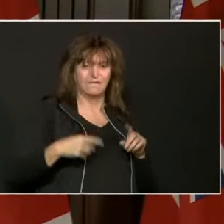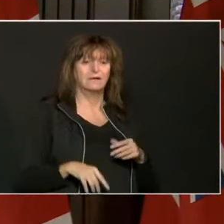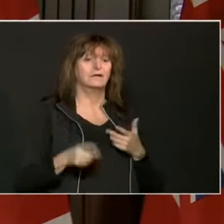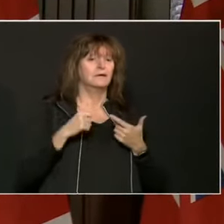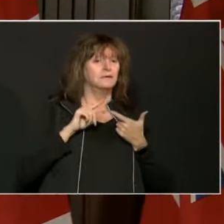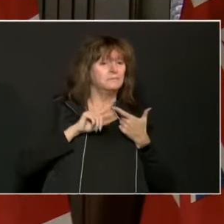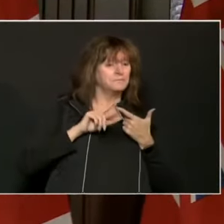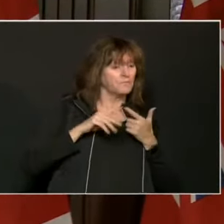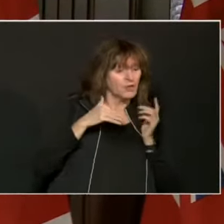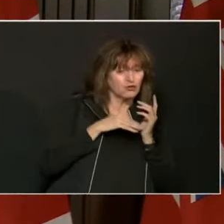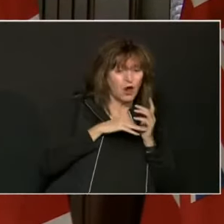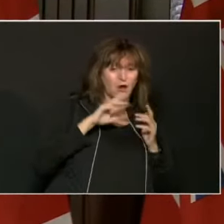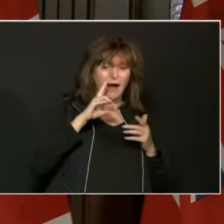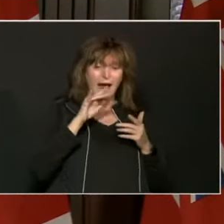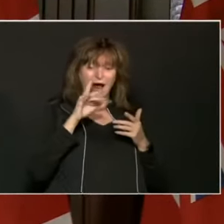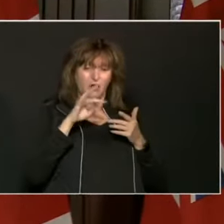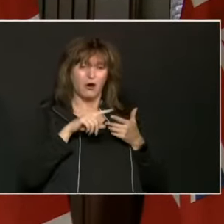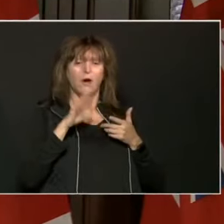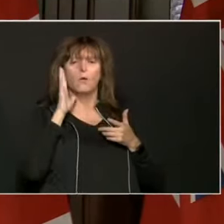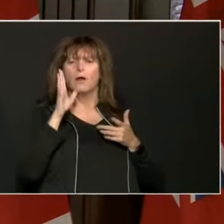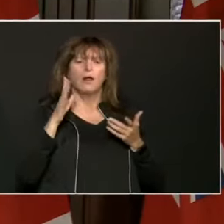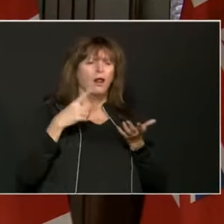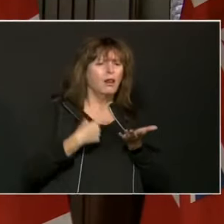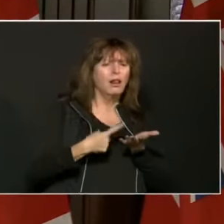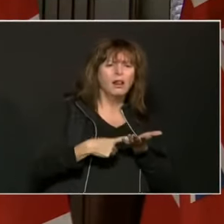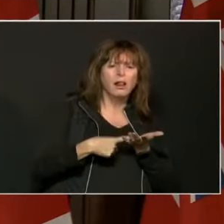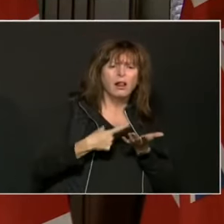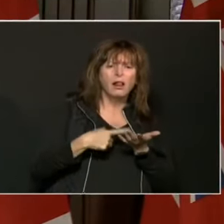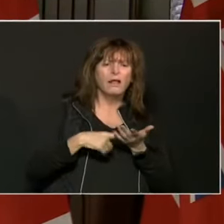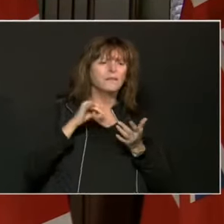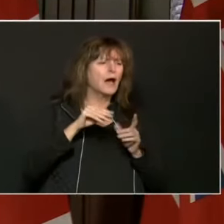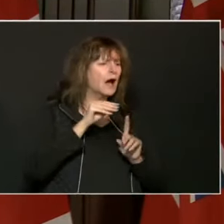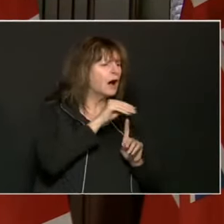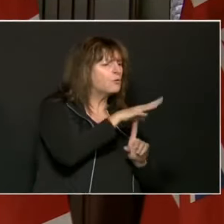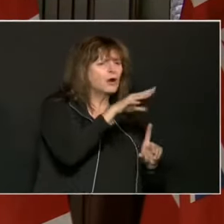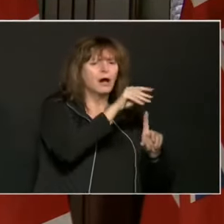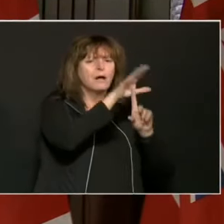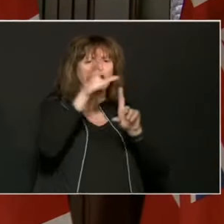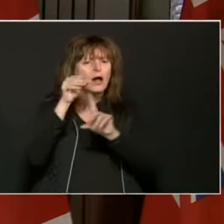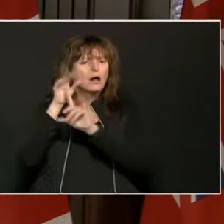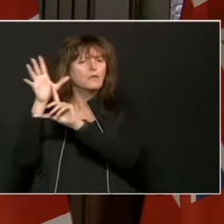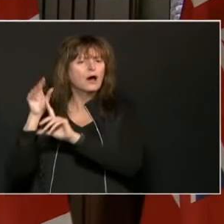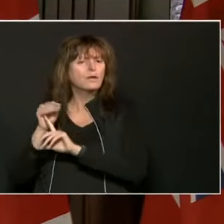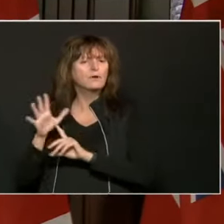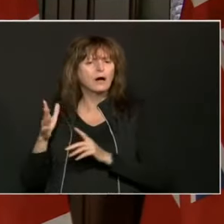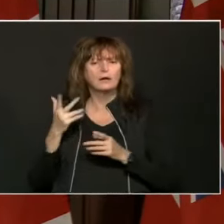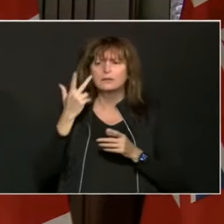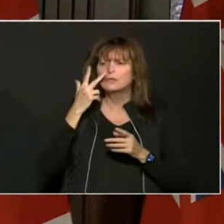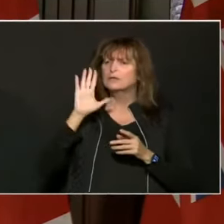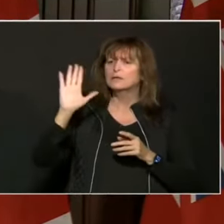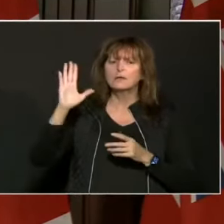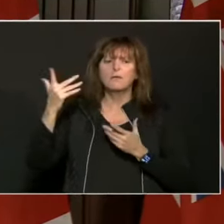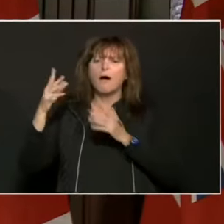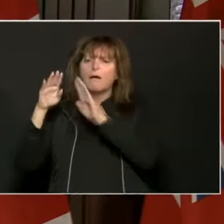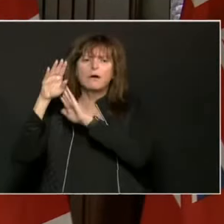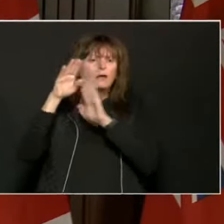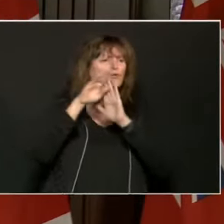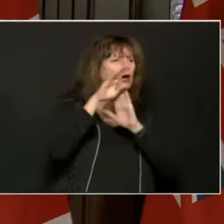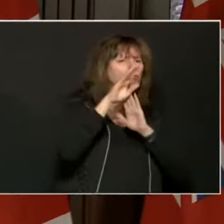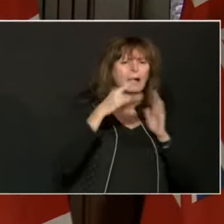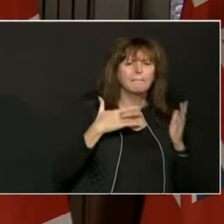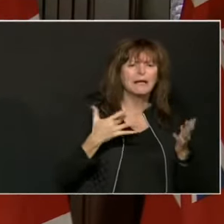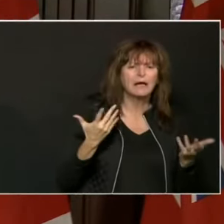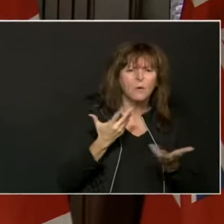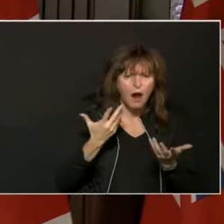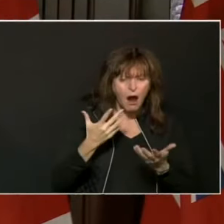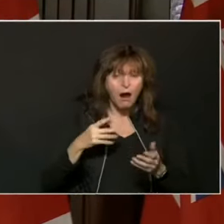and the projections on the trends and the outbreaks. And then I'll finish up with some numbers and comments, and then we'll have questions. So I'm going to